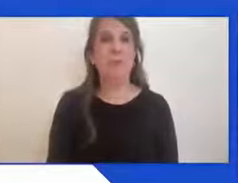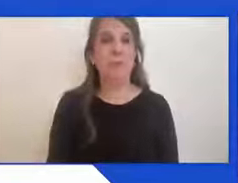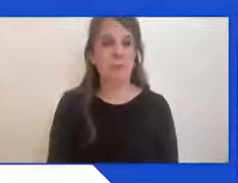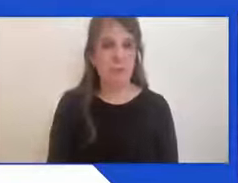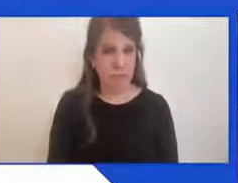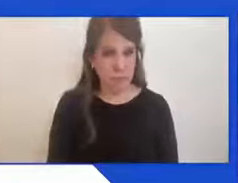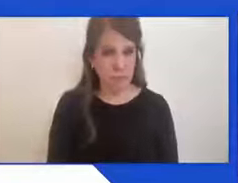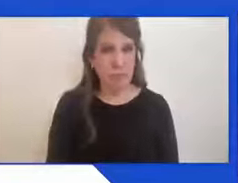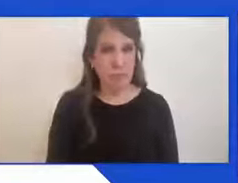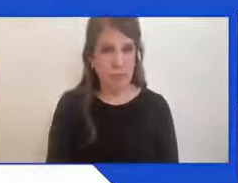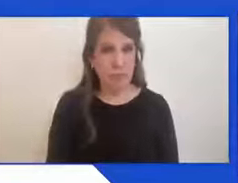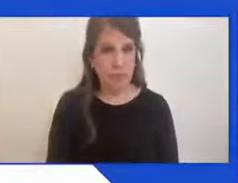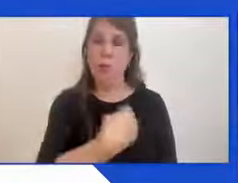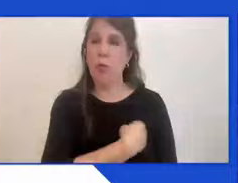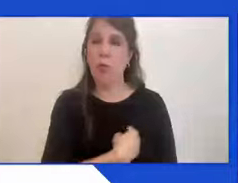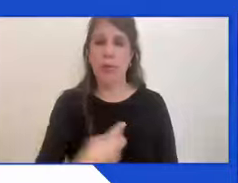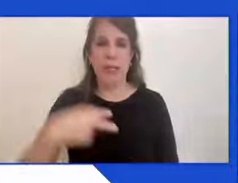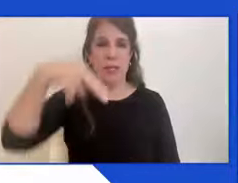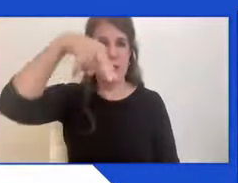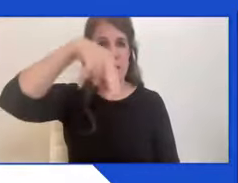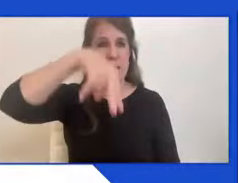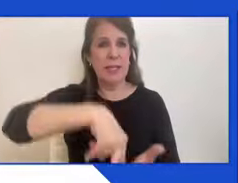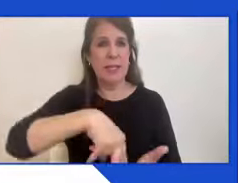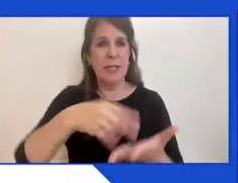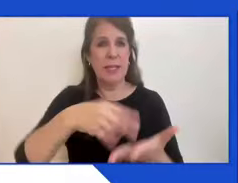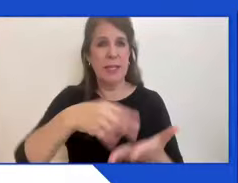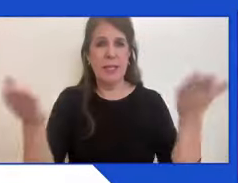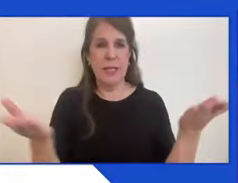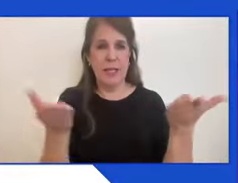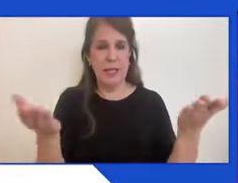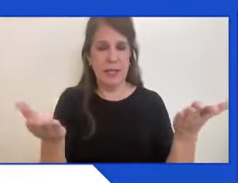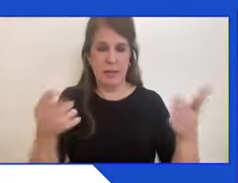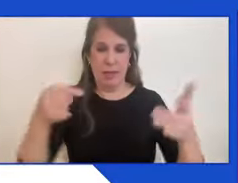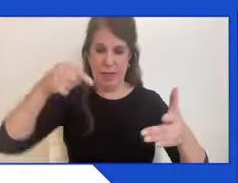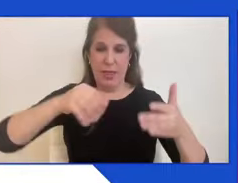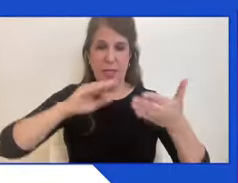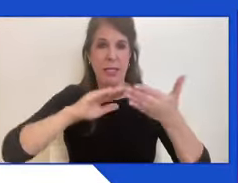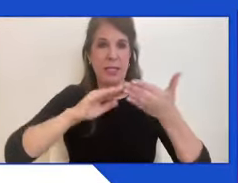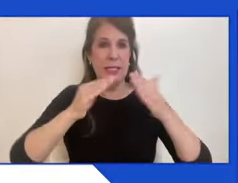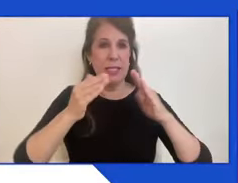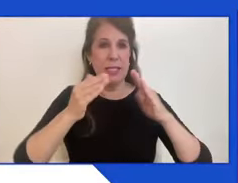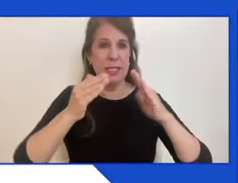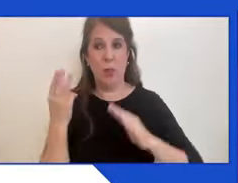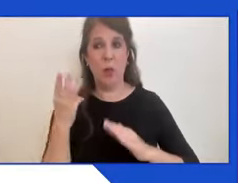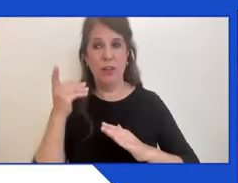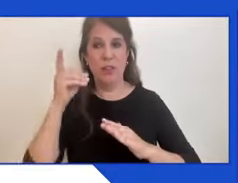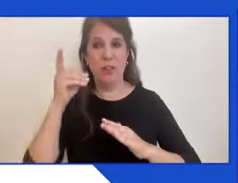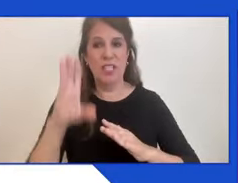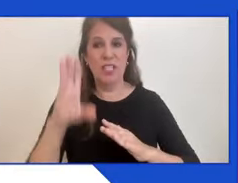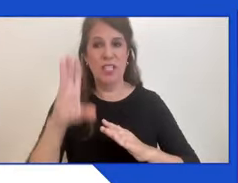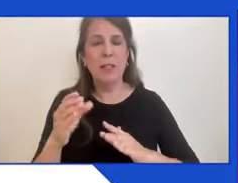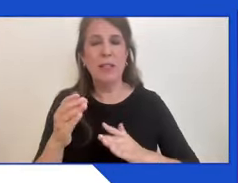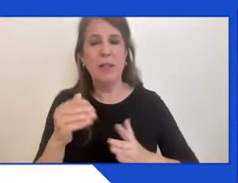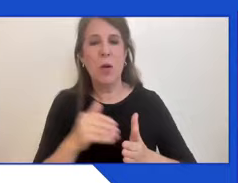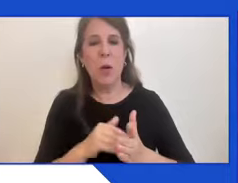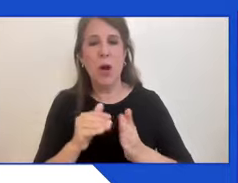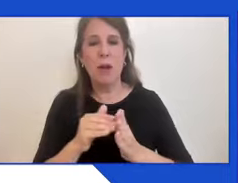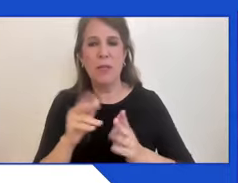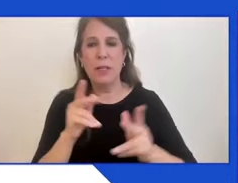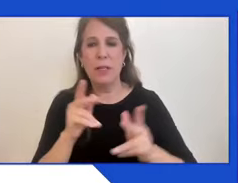We stand here in a city often divided along partisan